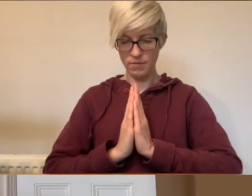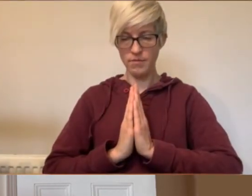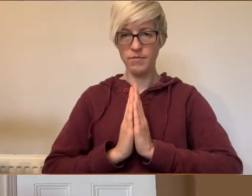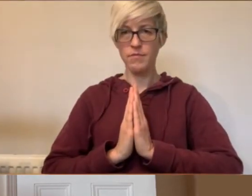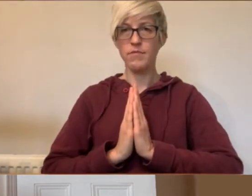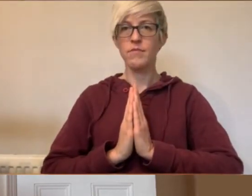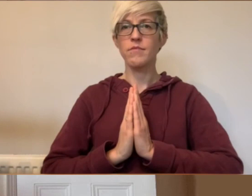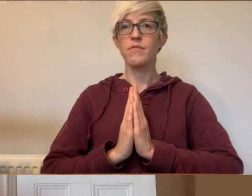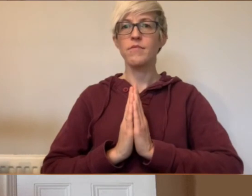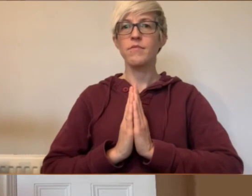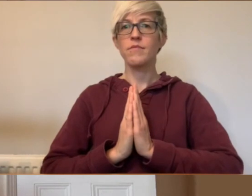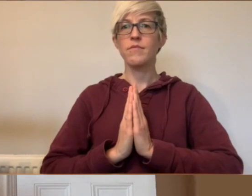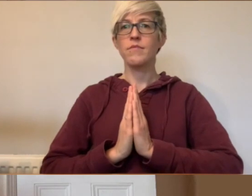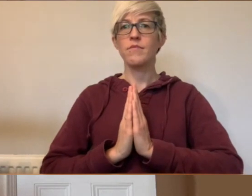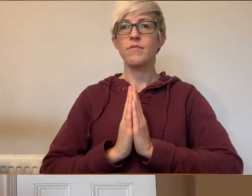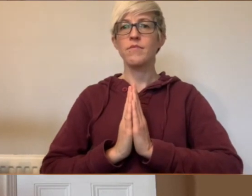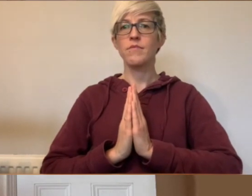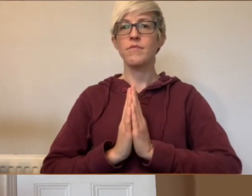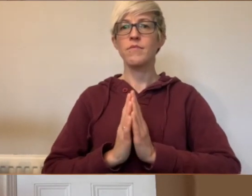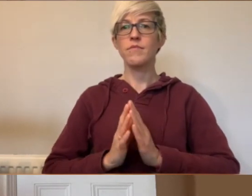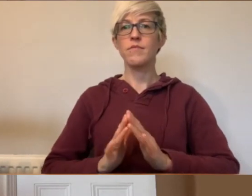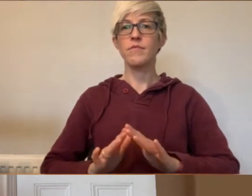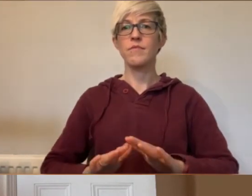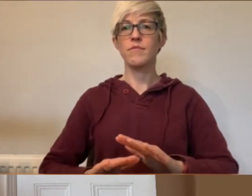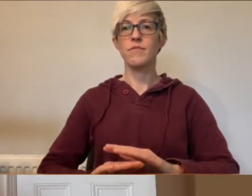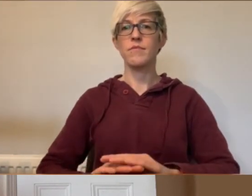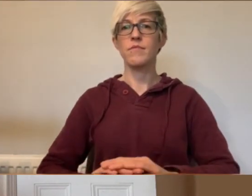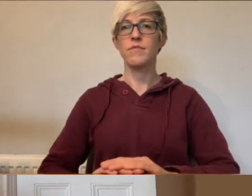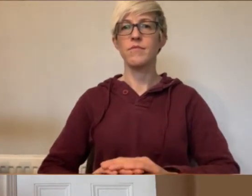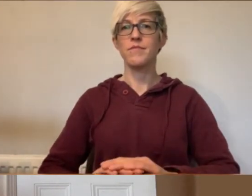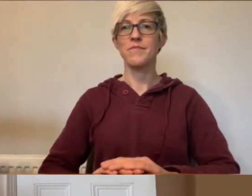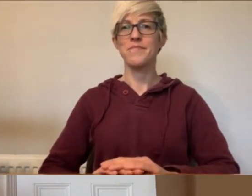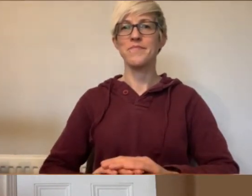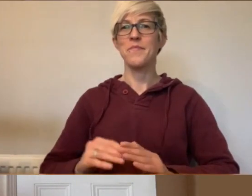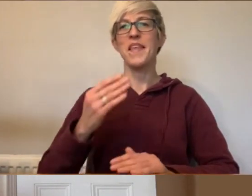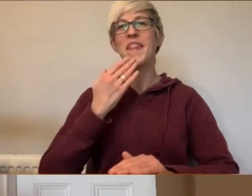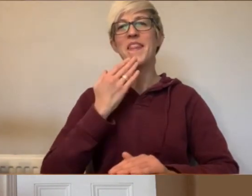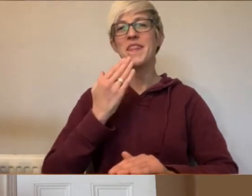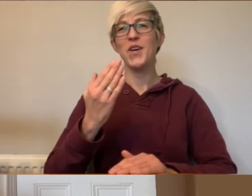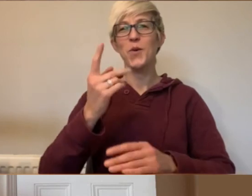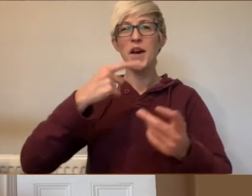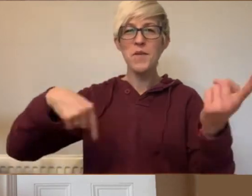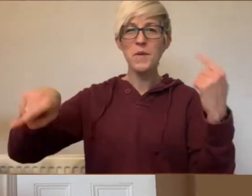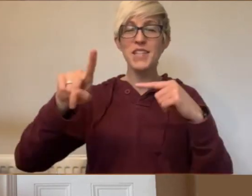and then lifting the gaze and release the hands. Thank you,